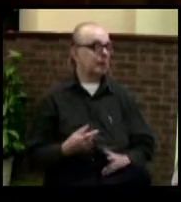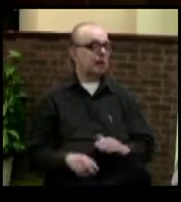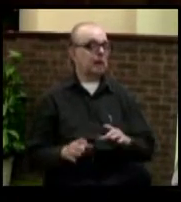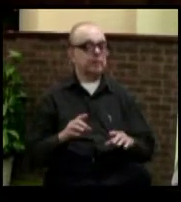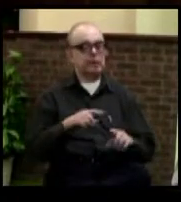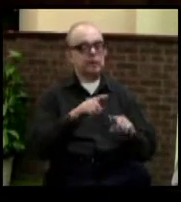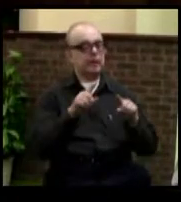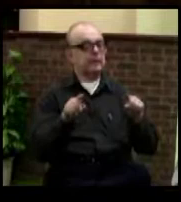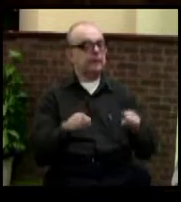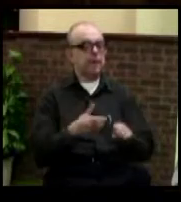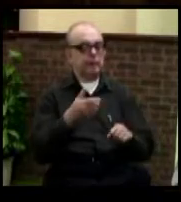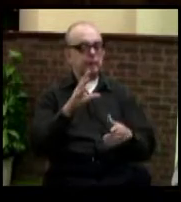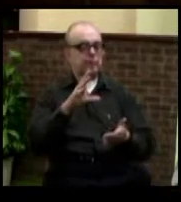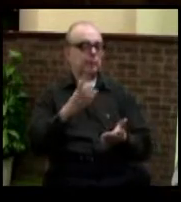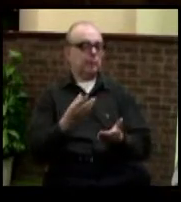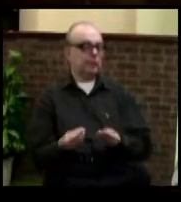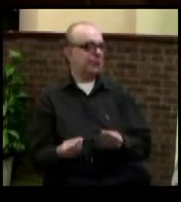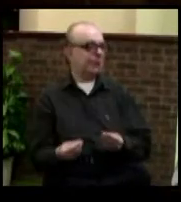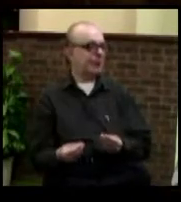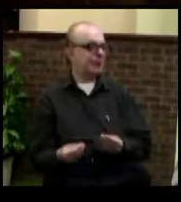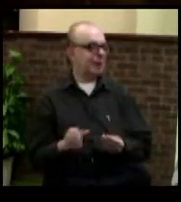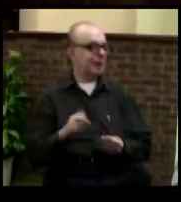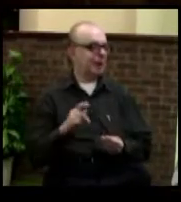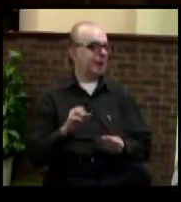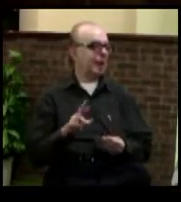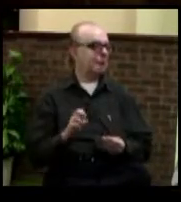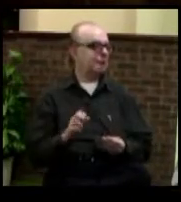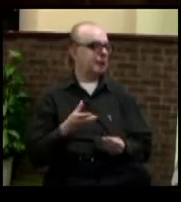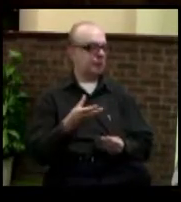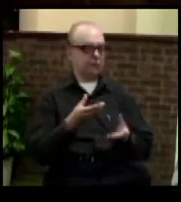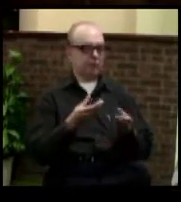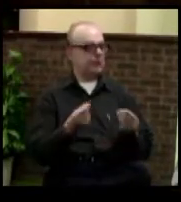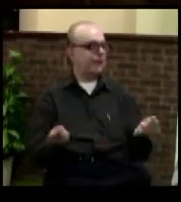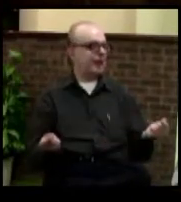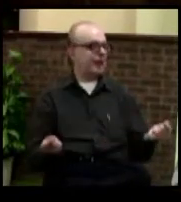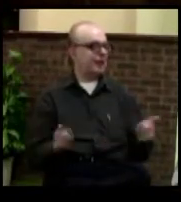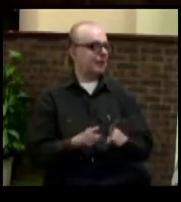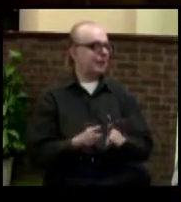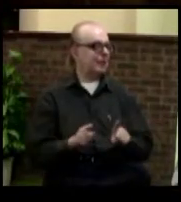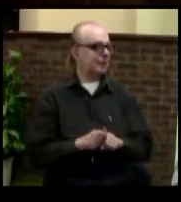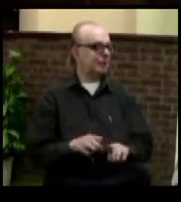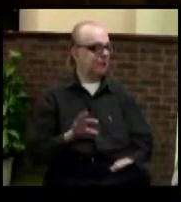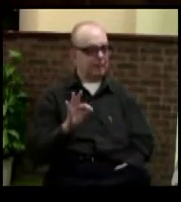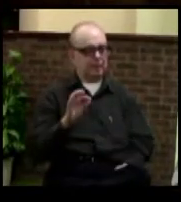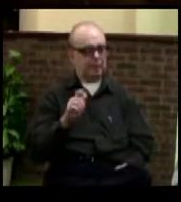Amen. Well, I've got a flat tire. And you go to the spare, and the spare's flat.